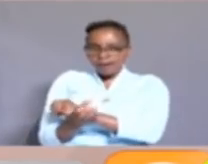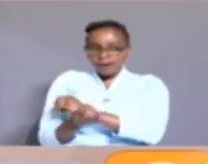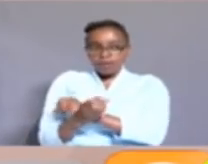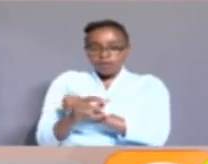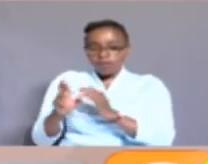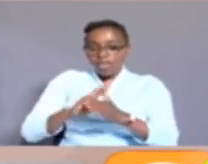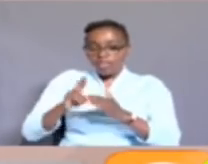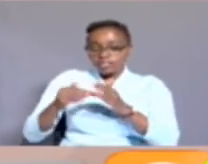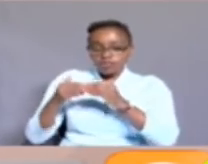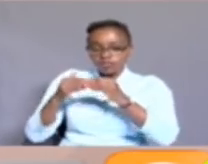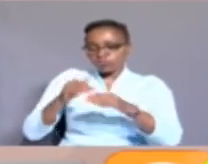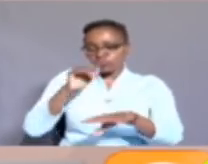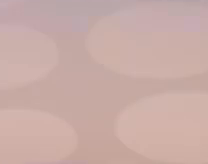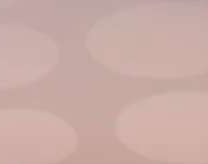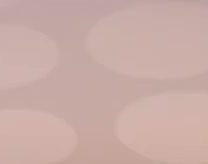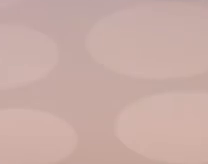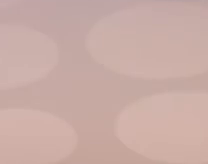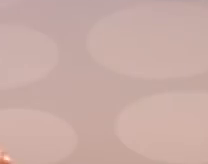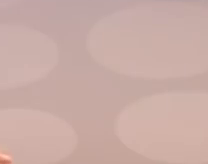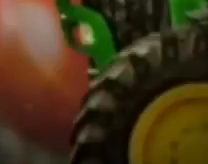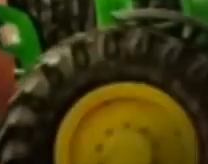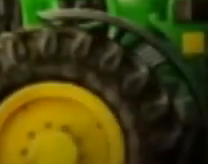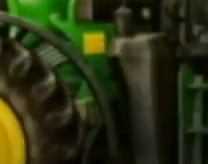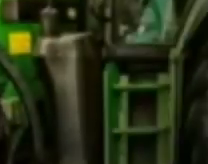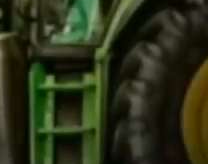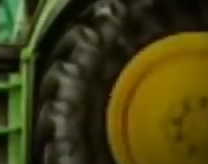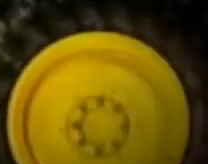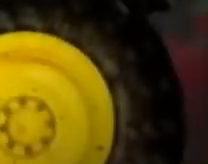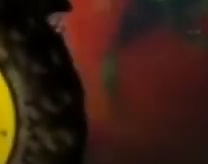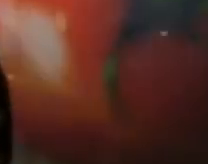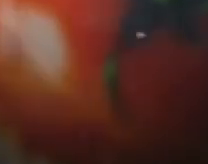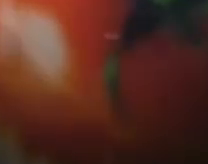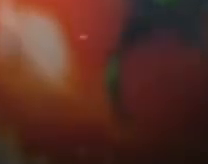are leading to better yields.